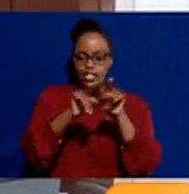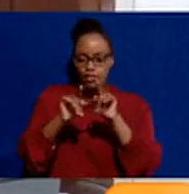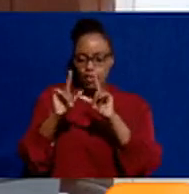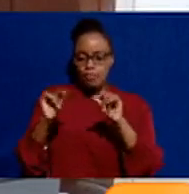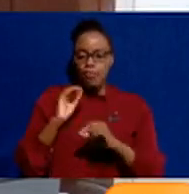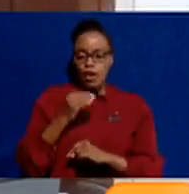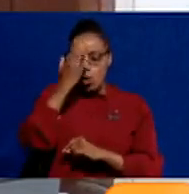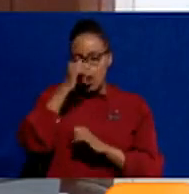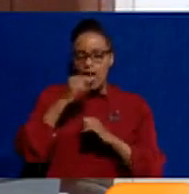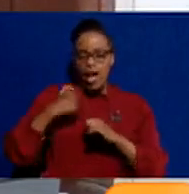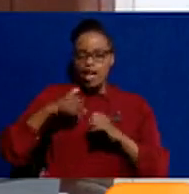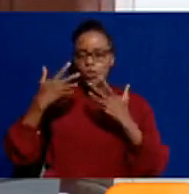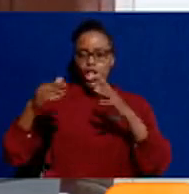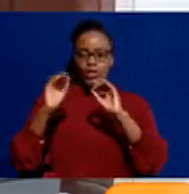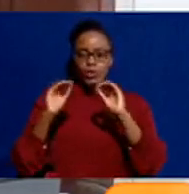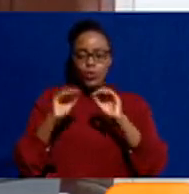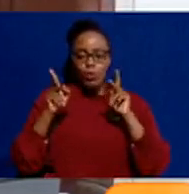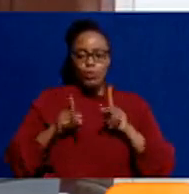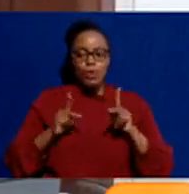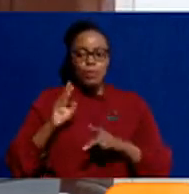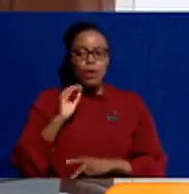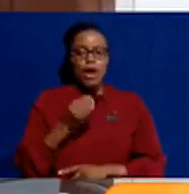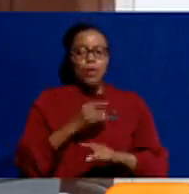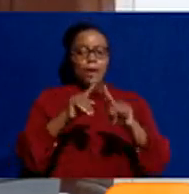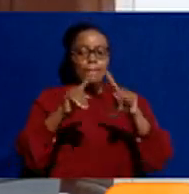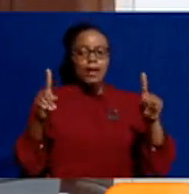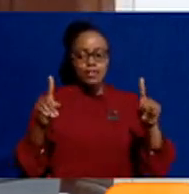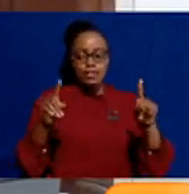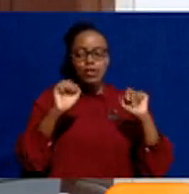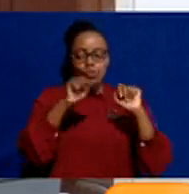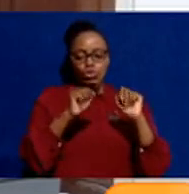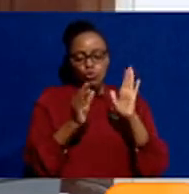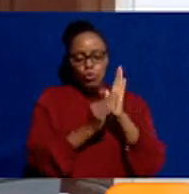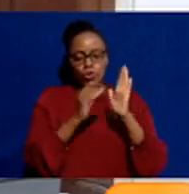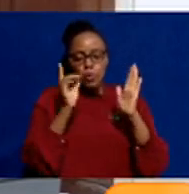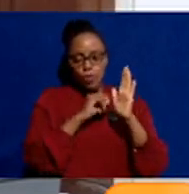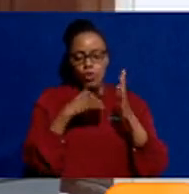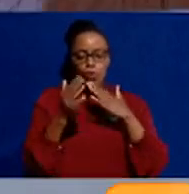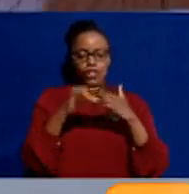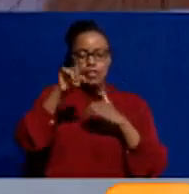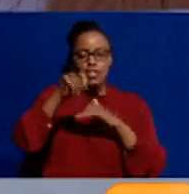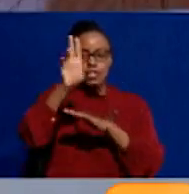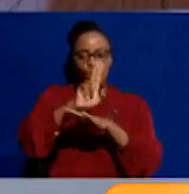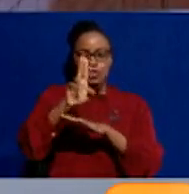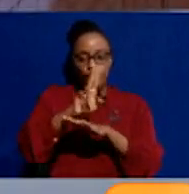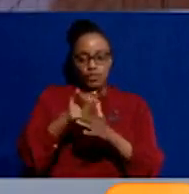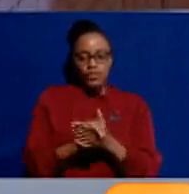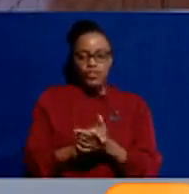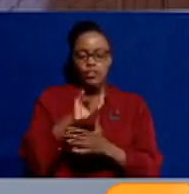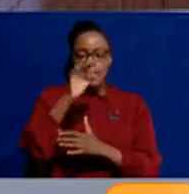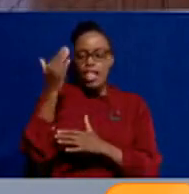so that we don't lose our people by prescribing to them what they should use? The last 50